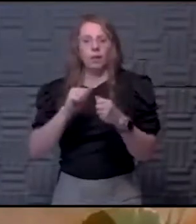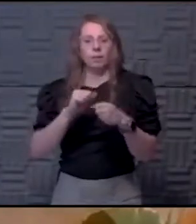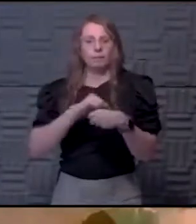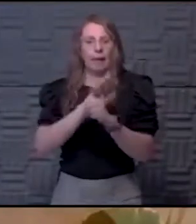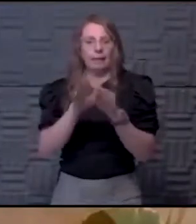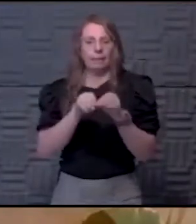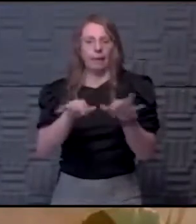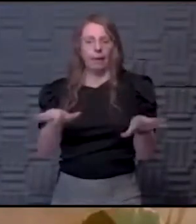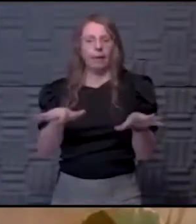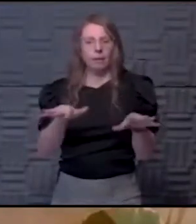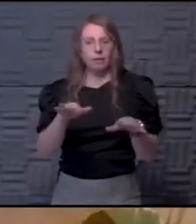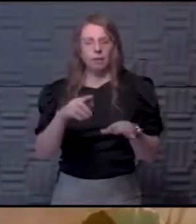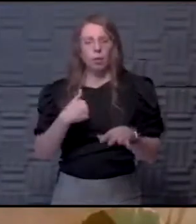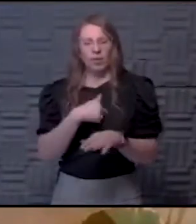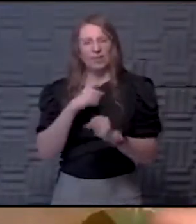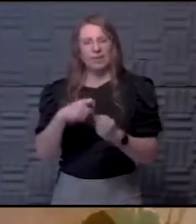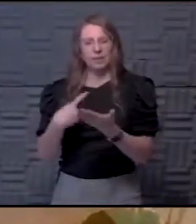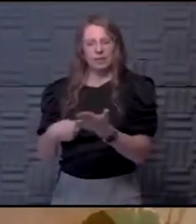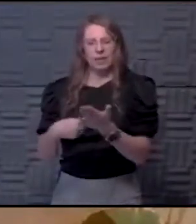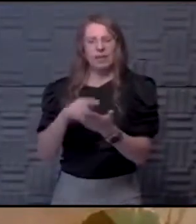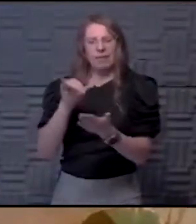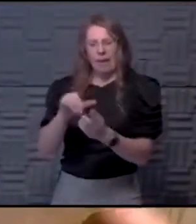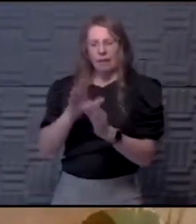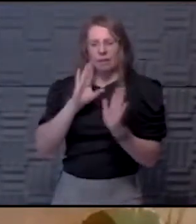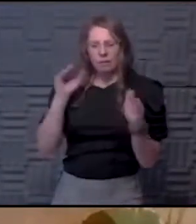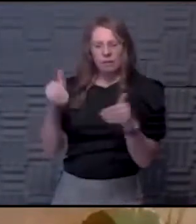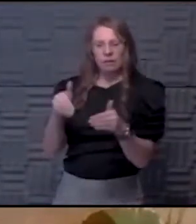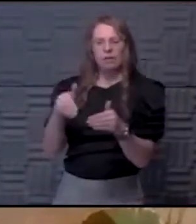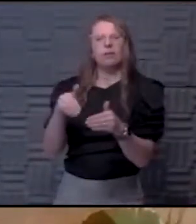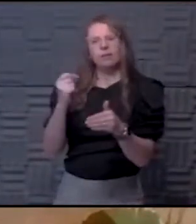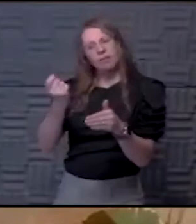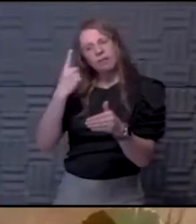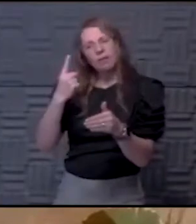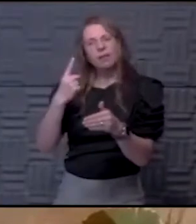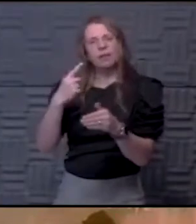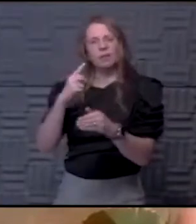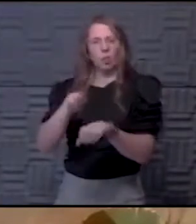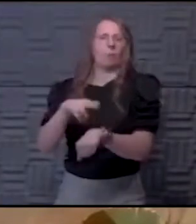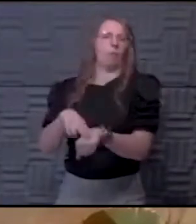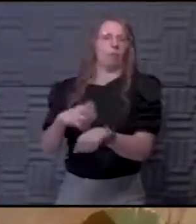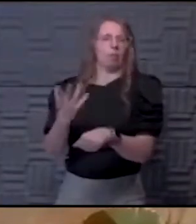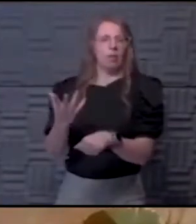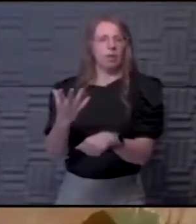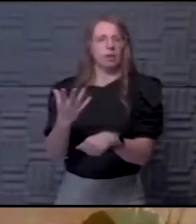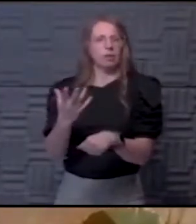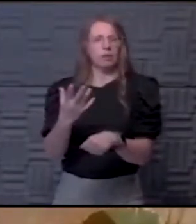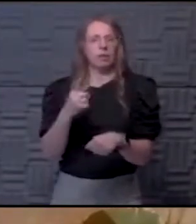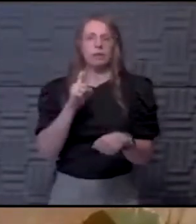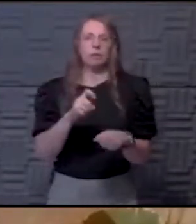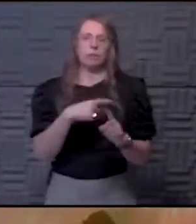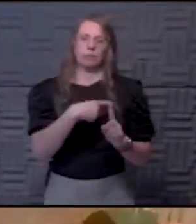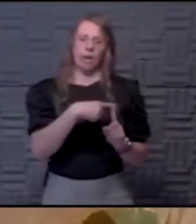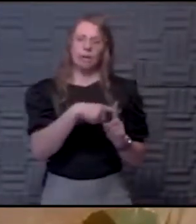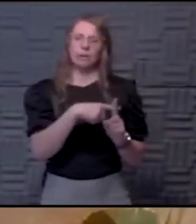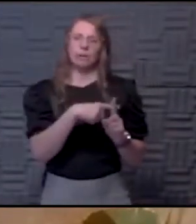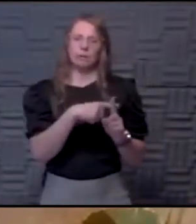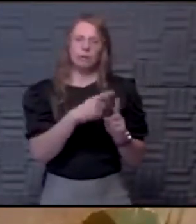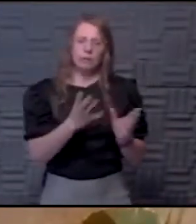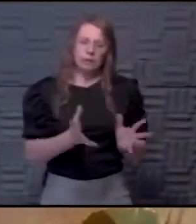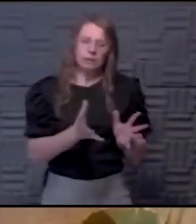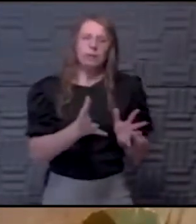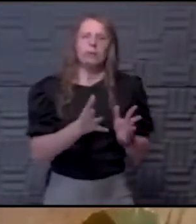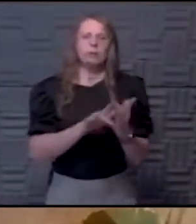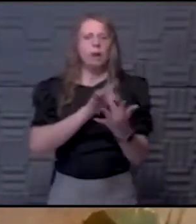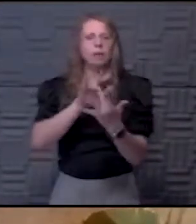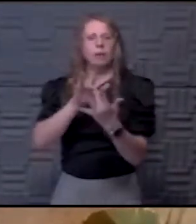about that and normalize that. And again, be proactive and reactive about that. That's something that I've worked a lot with companies